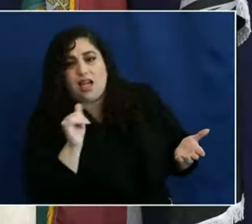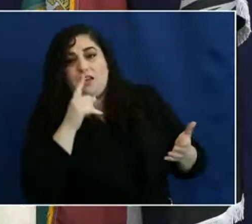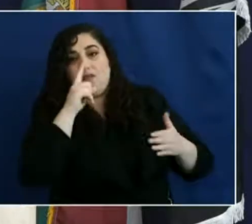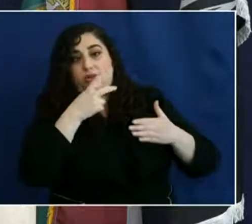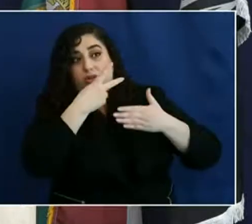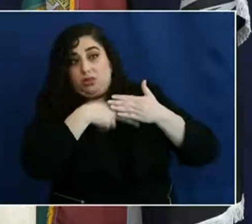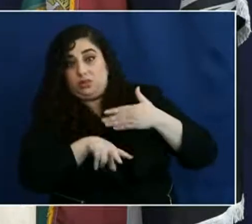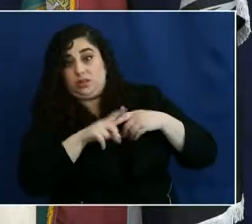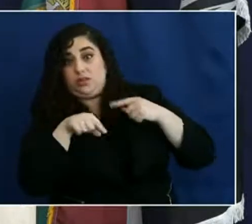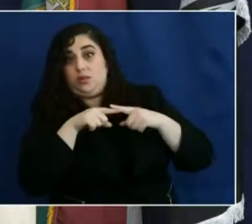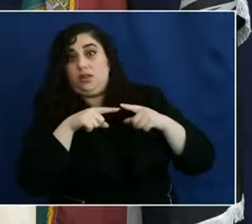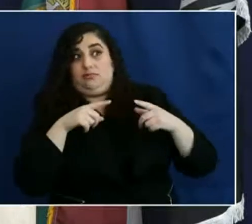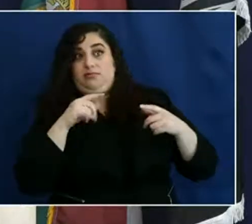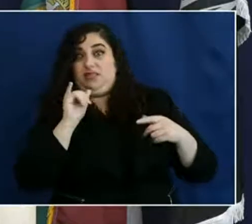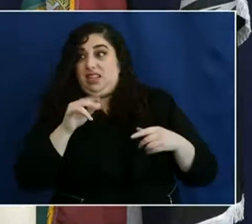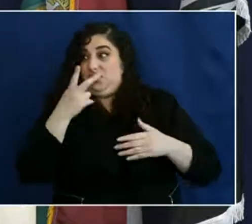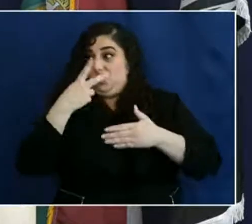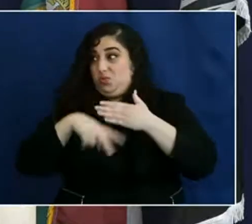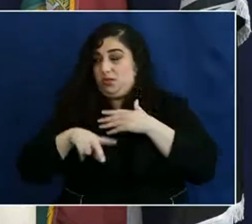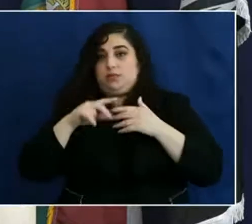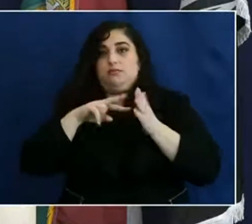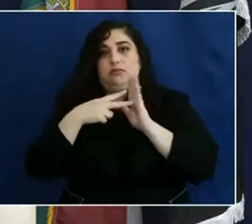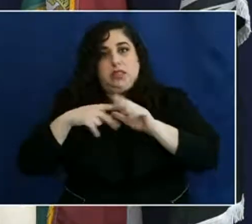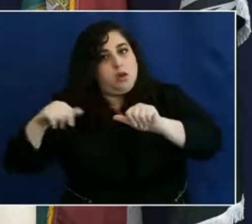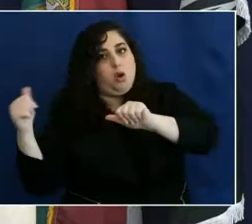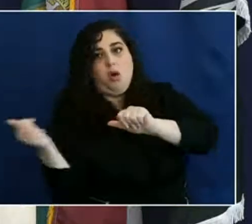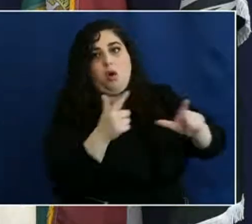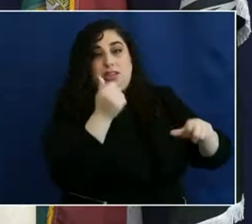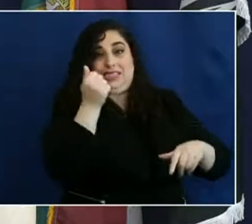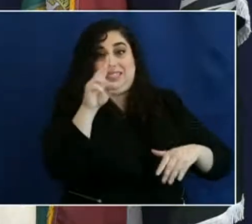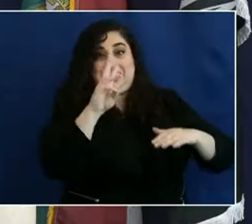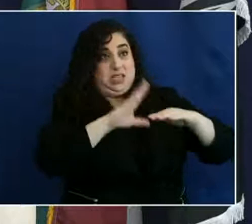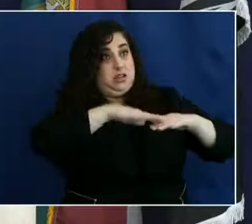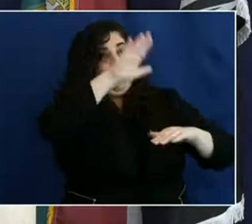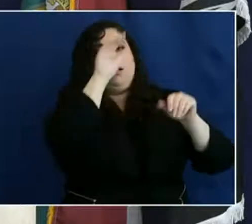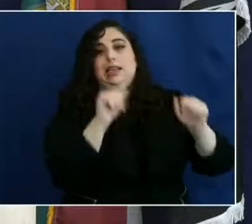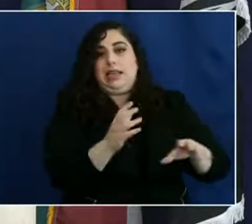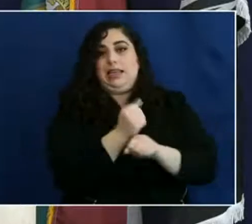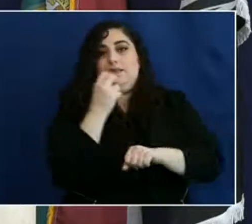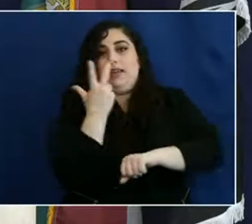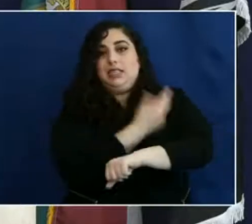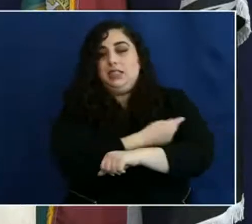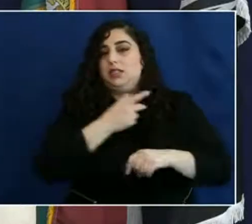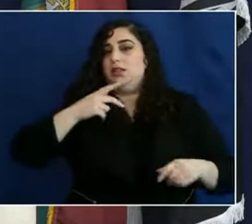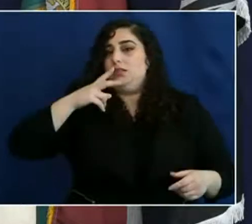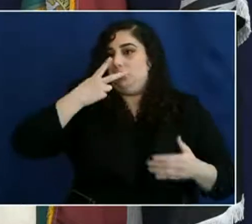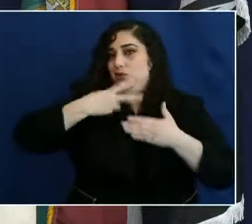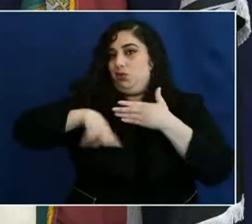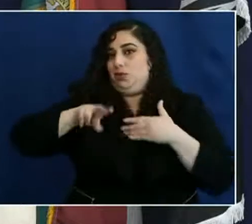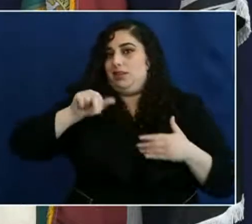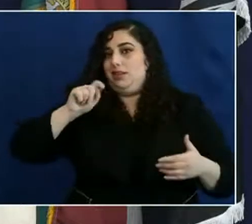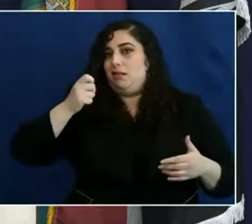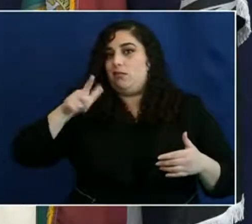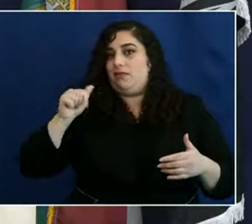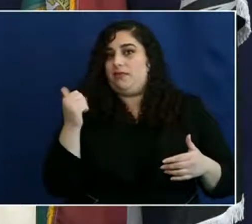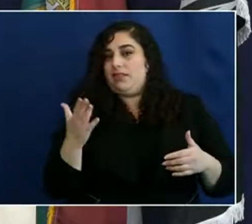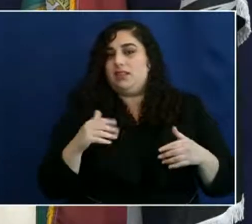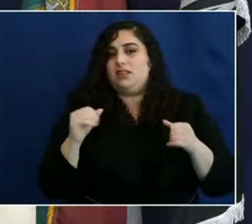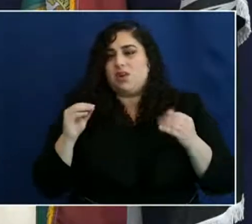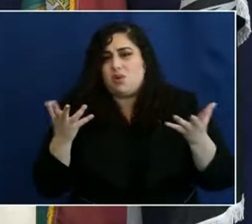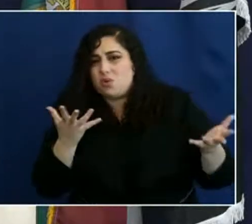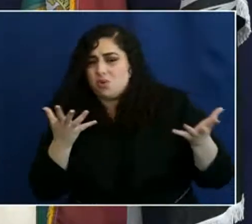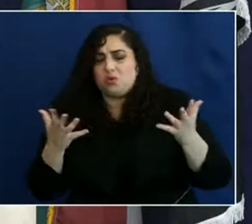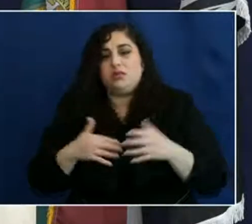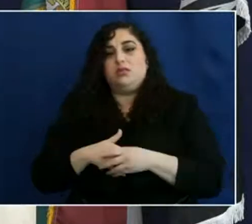everybody? I think you said, I don't even want to be. So I don't know what the supply will look like when we open up to everyone. We don't know